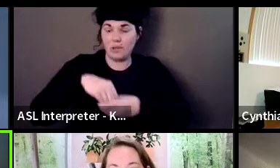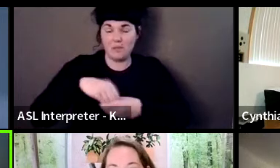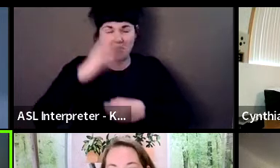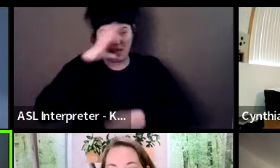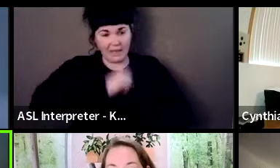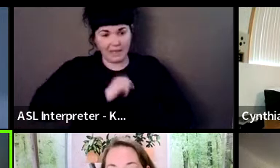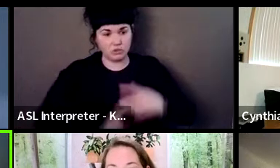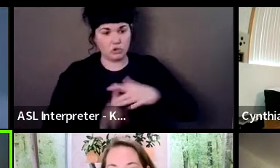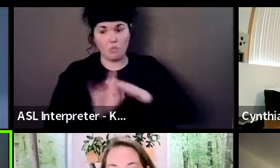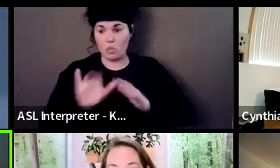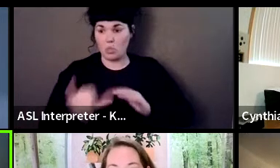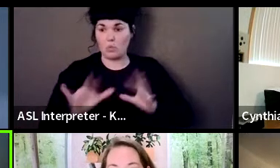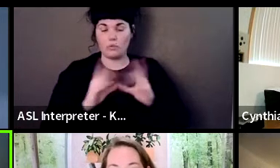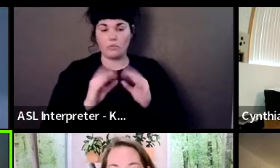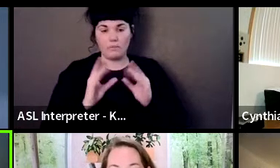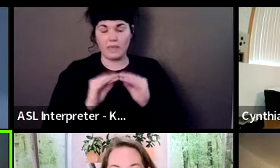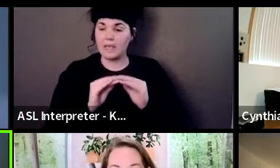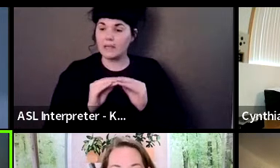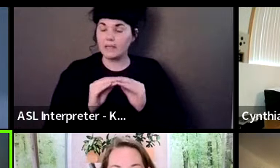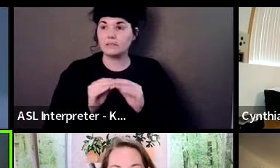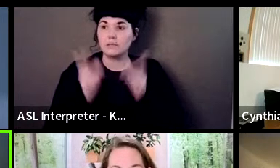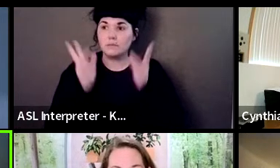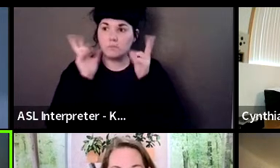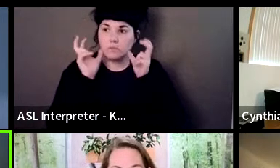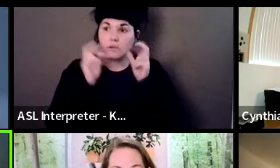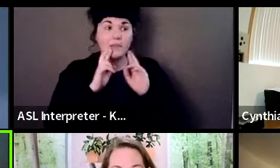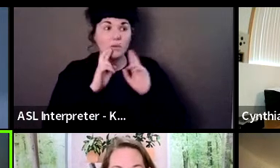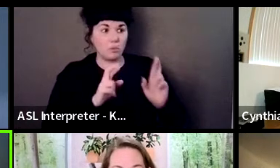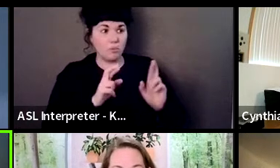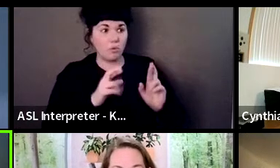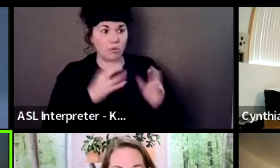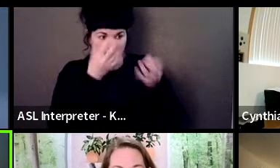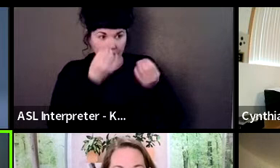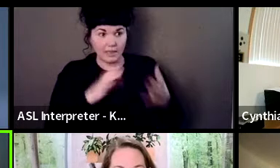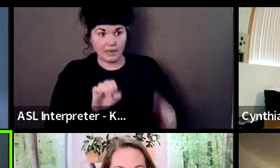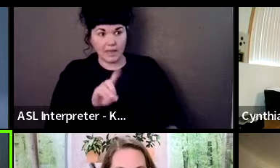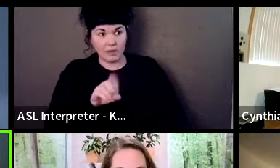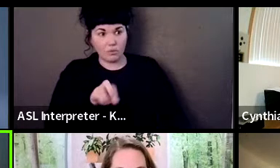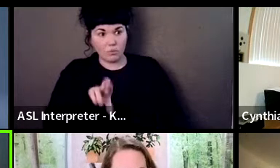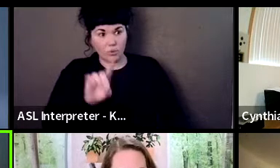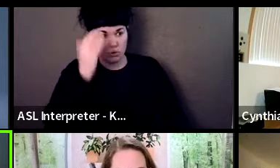know if they were requesting anything.